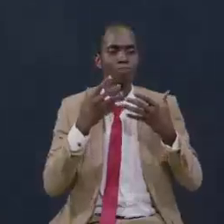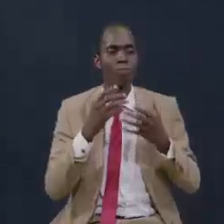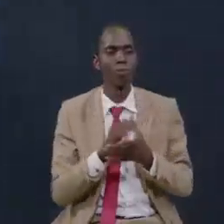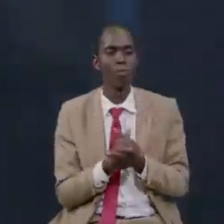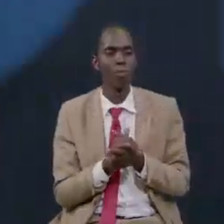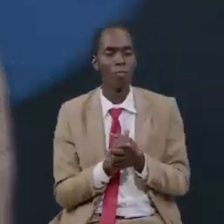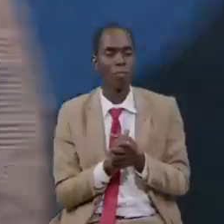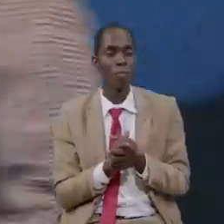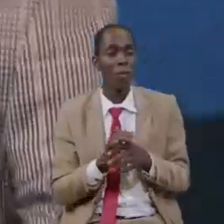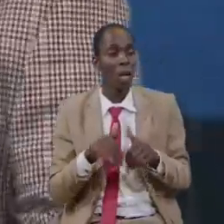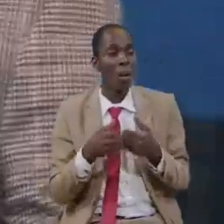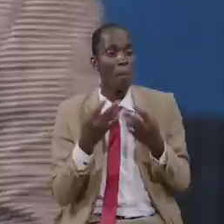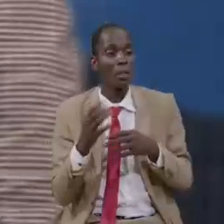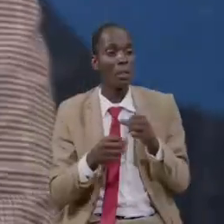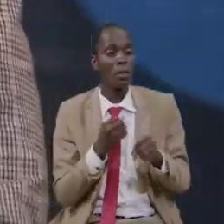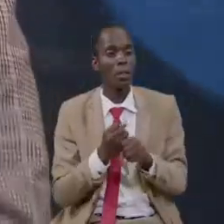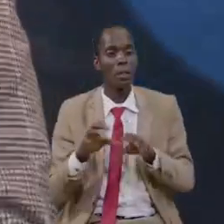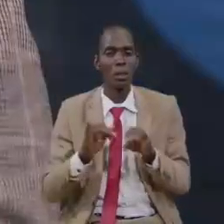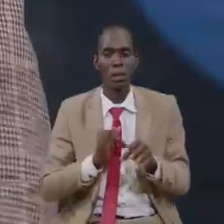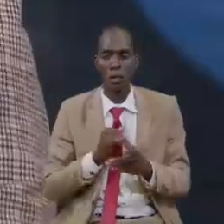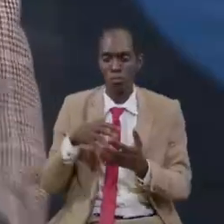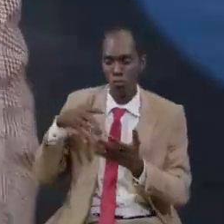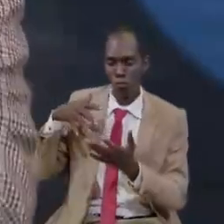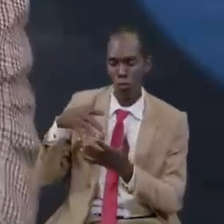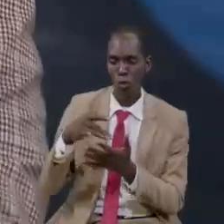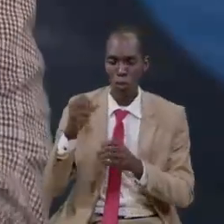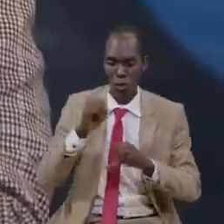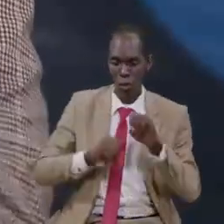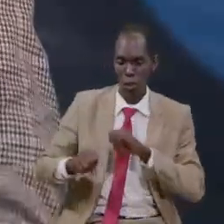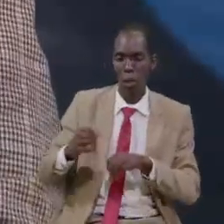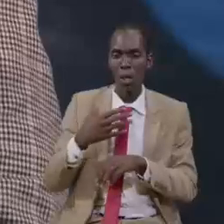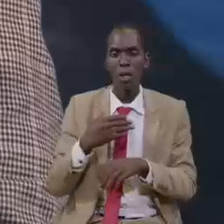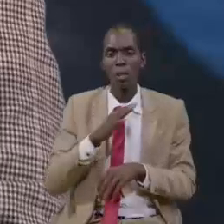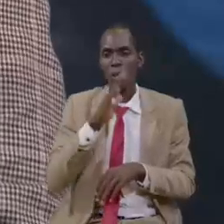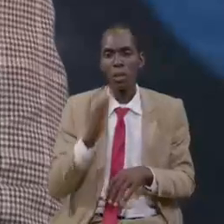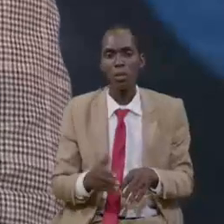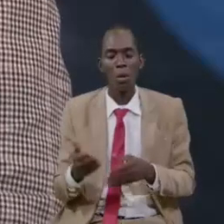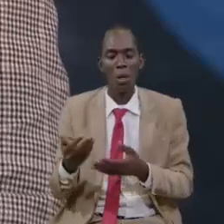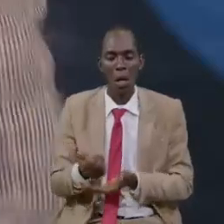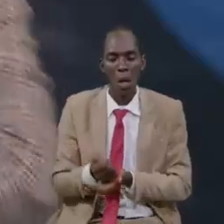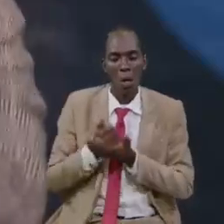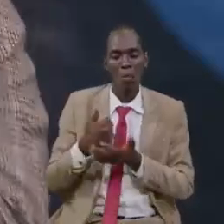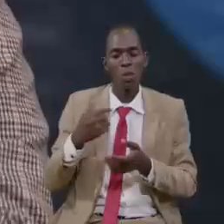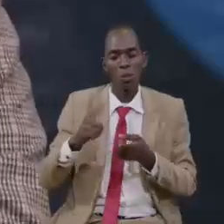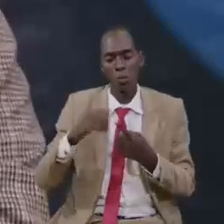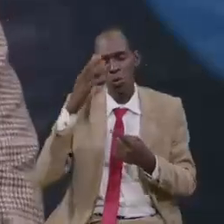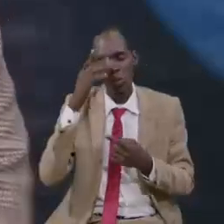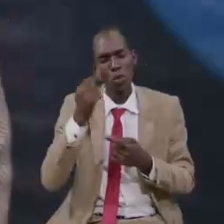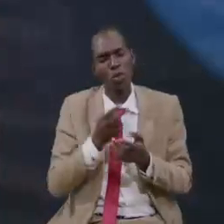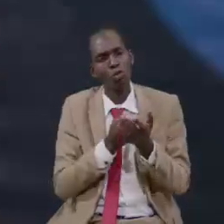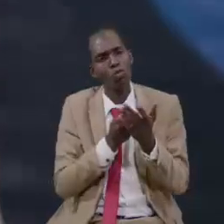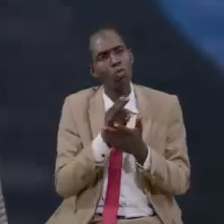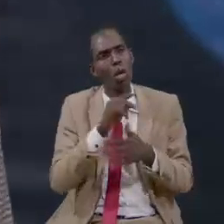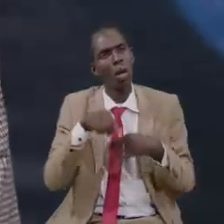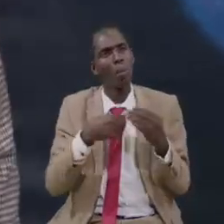study science and it didn't bring me to the knowledge of the truth of redemption? For how many years